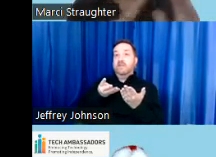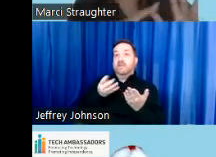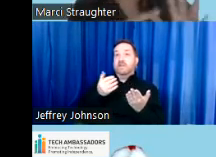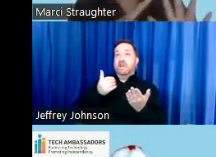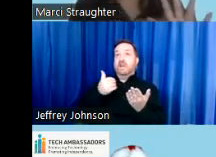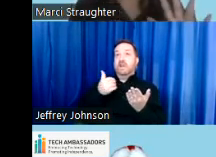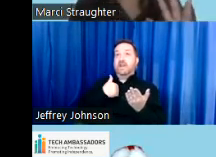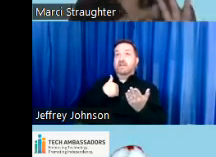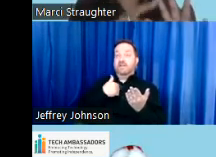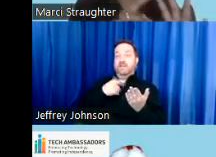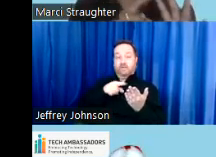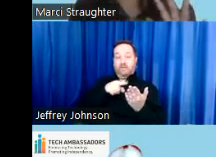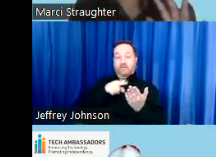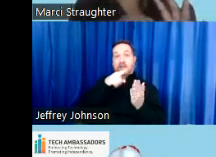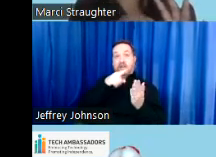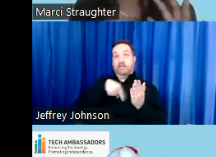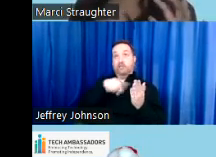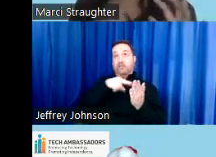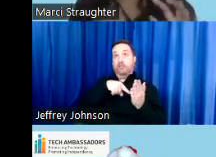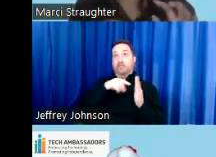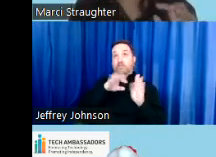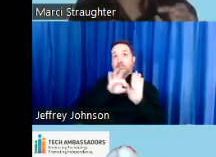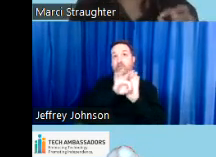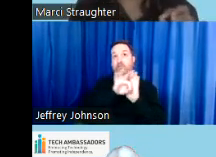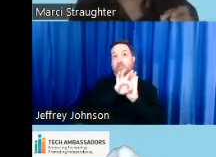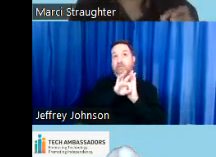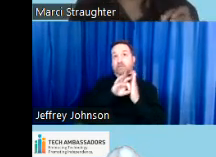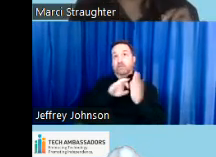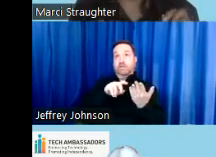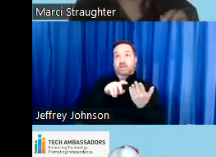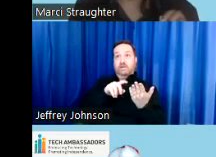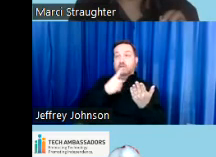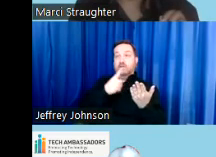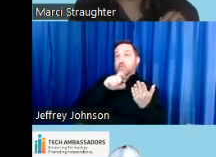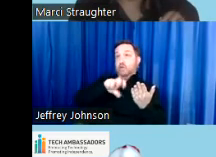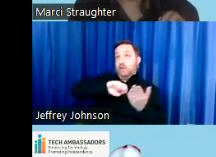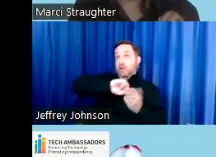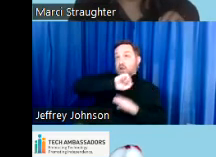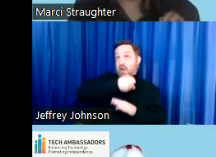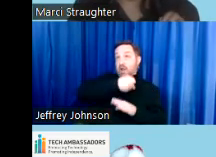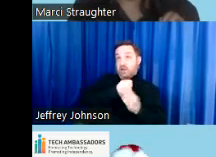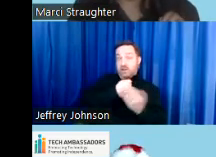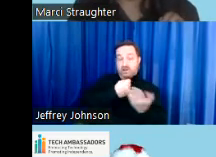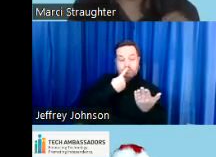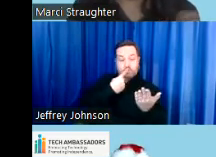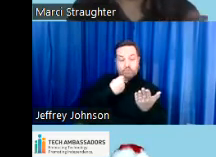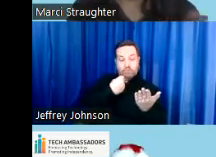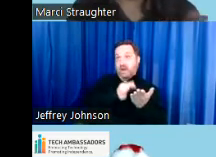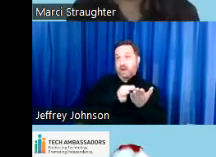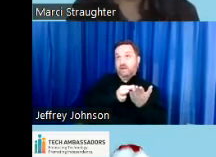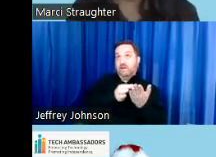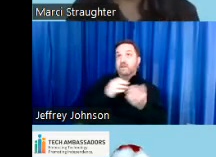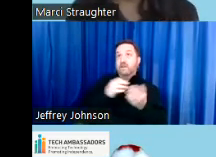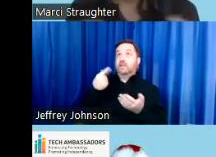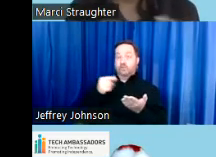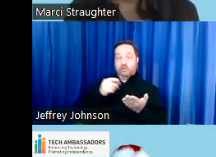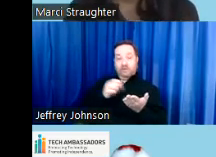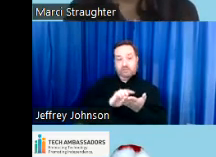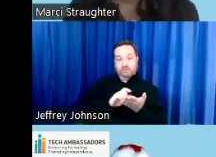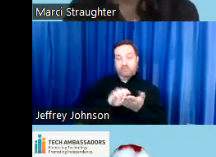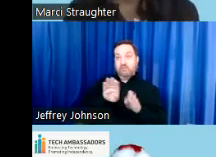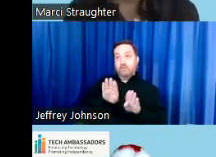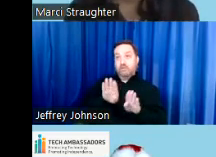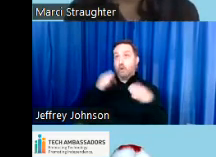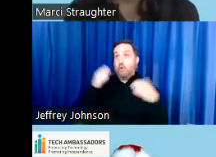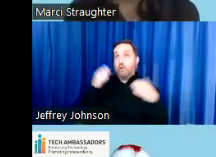it's a circle, and it's like to lock it is red, and green is to open. And